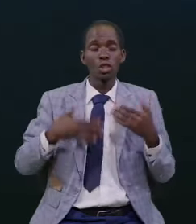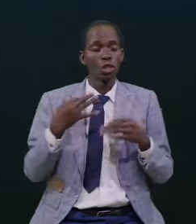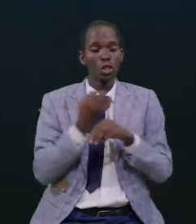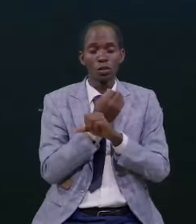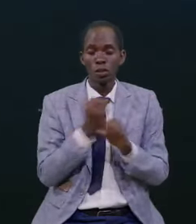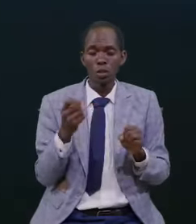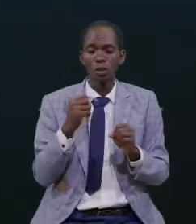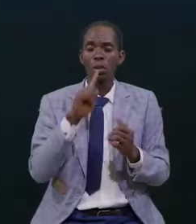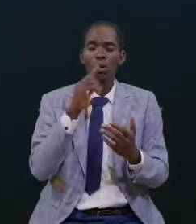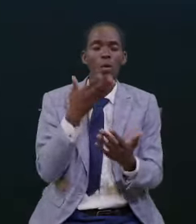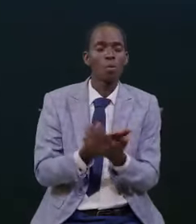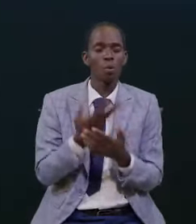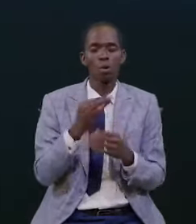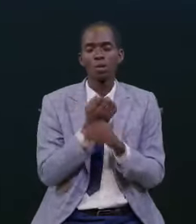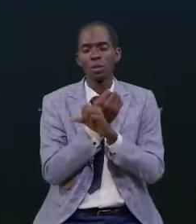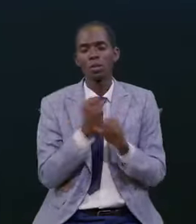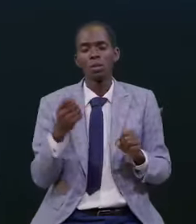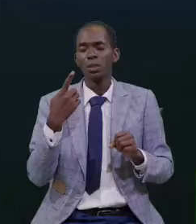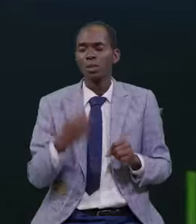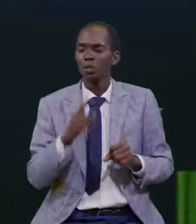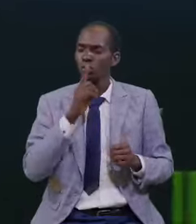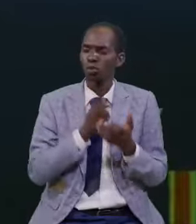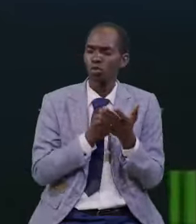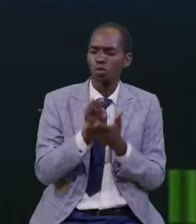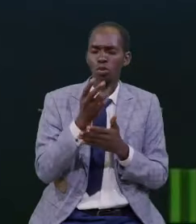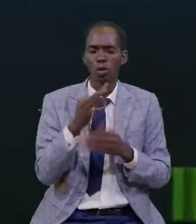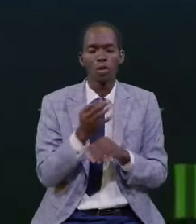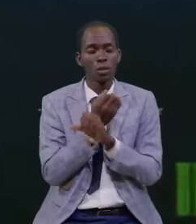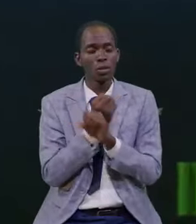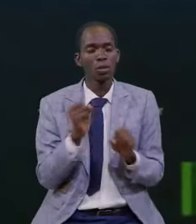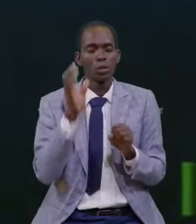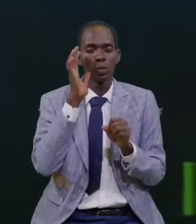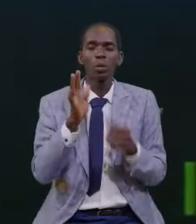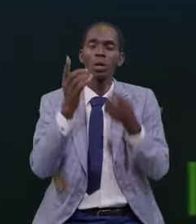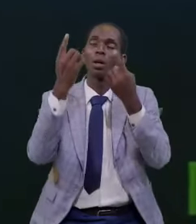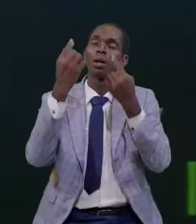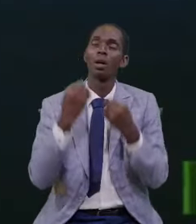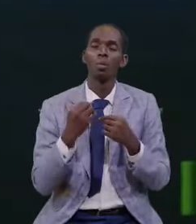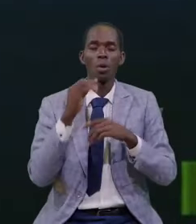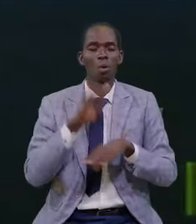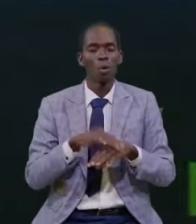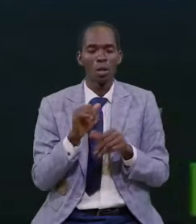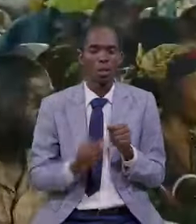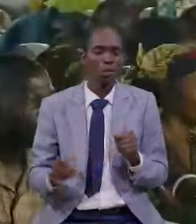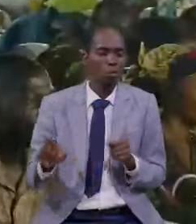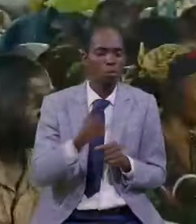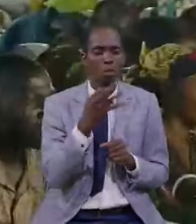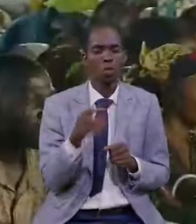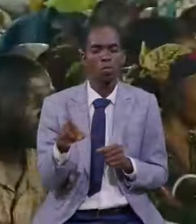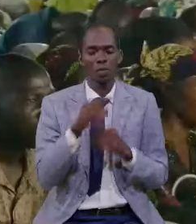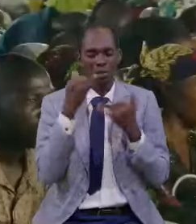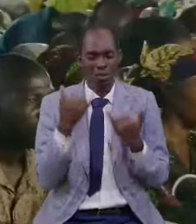salvation, the reality of salvation will come in every one of them right now in Jesus'